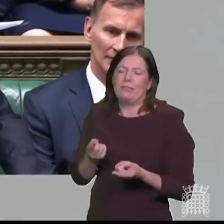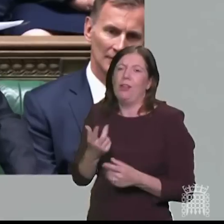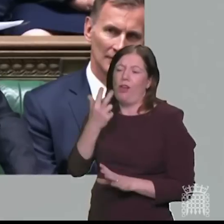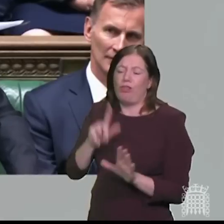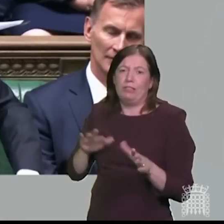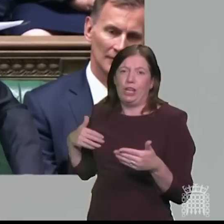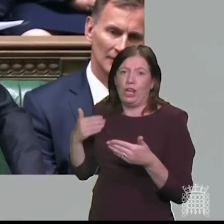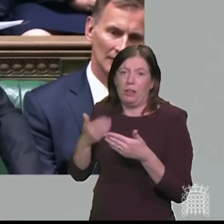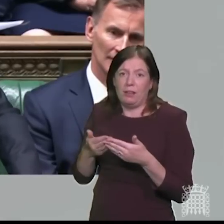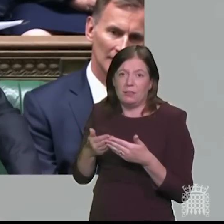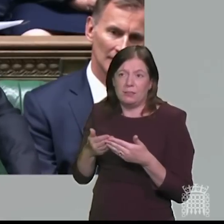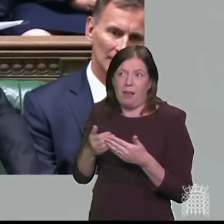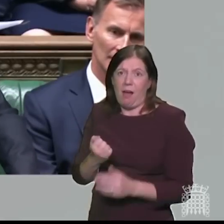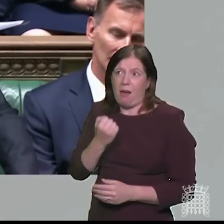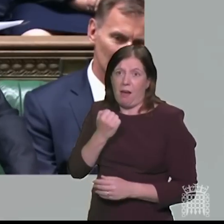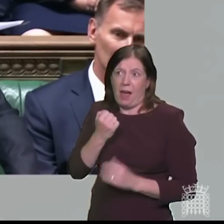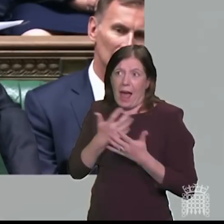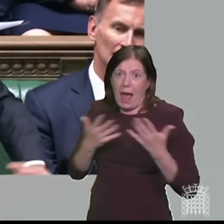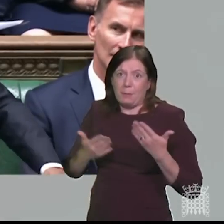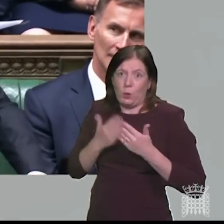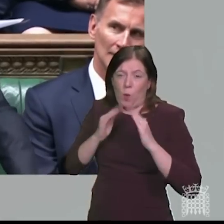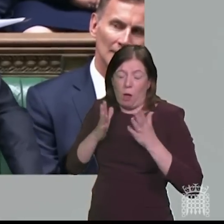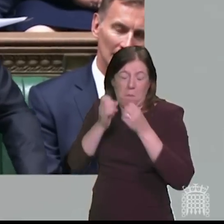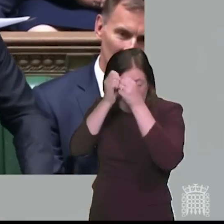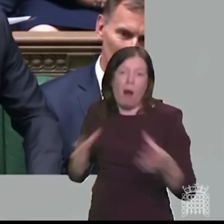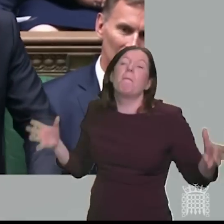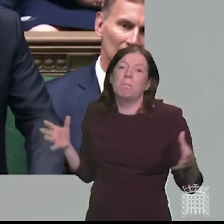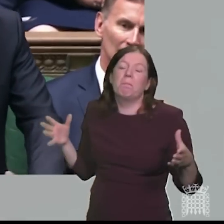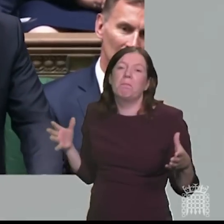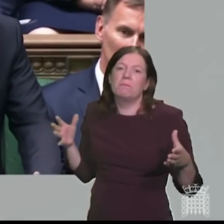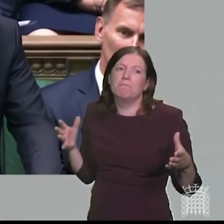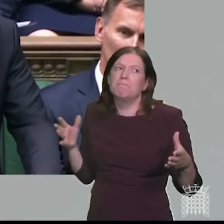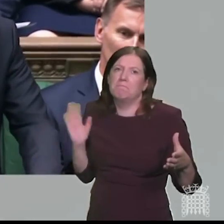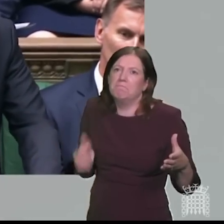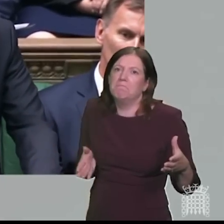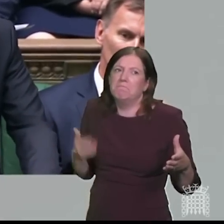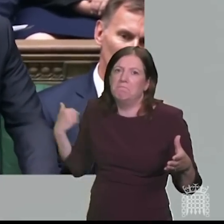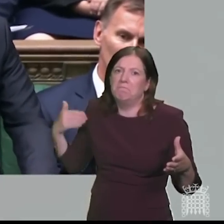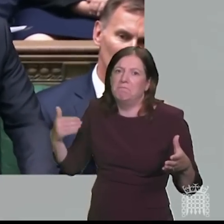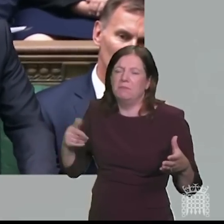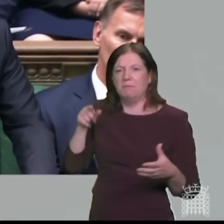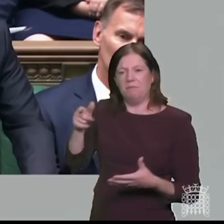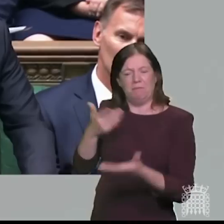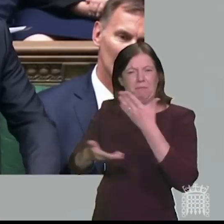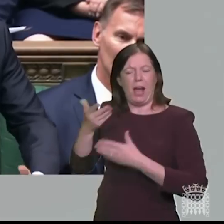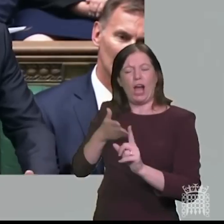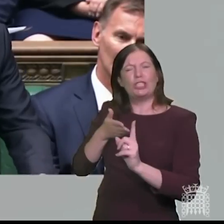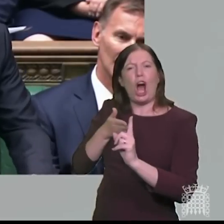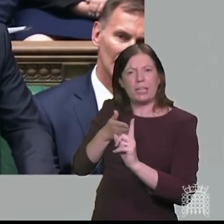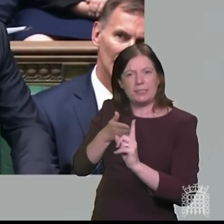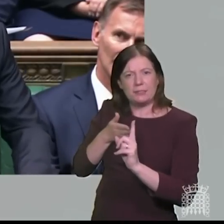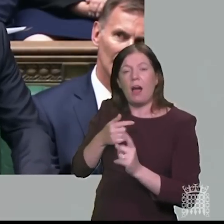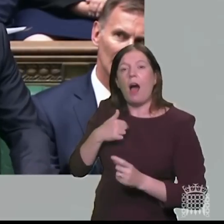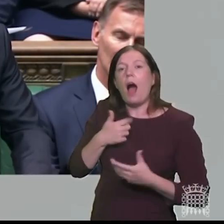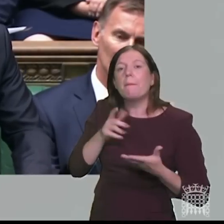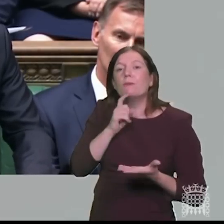we've delivered almost record numbers of new home building in every one of those years. But Mr. Speaker, it talks about targets, so let's be clear. I